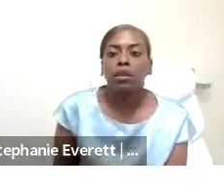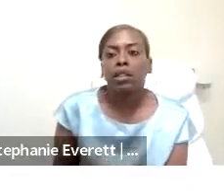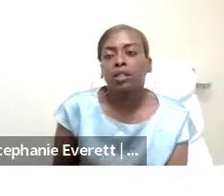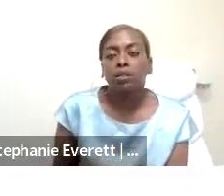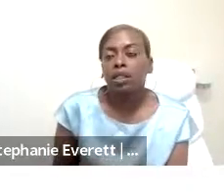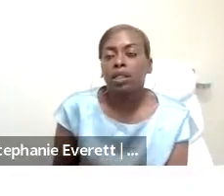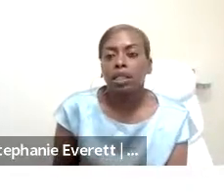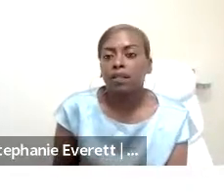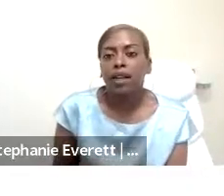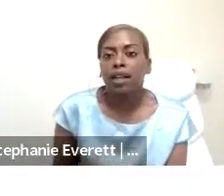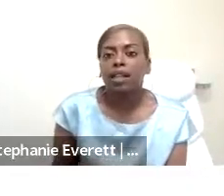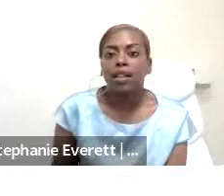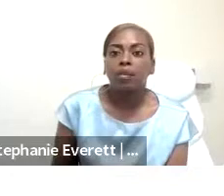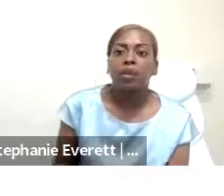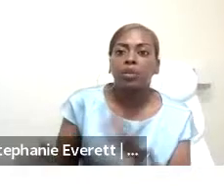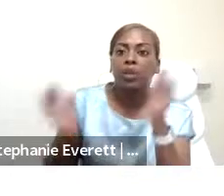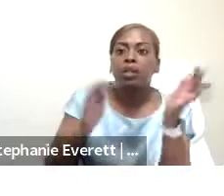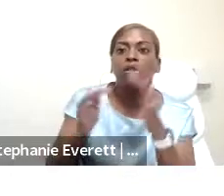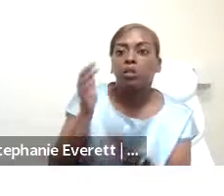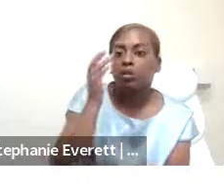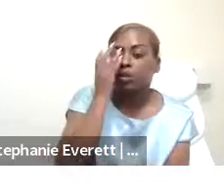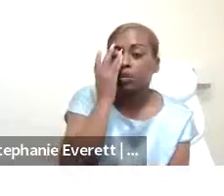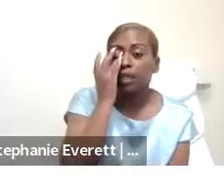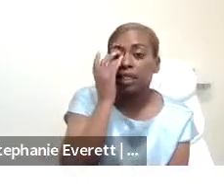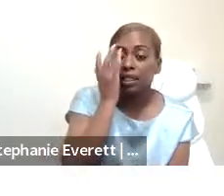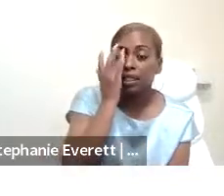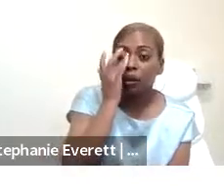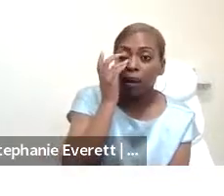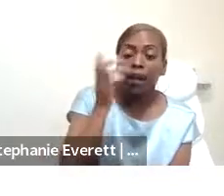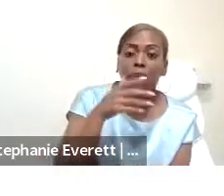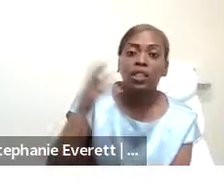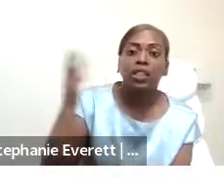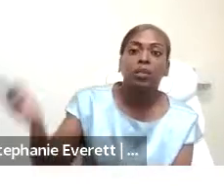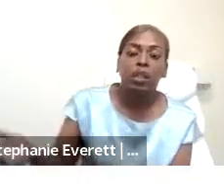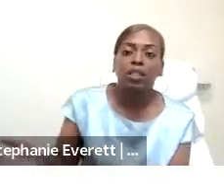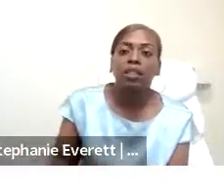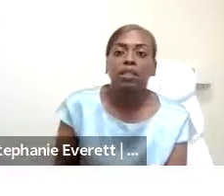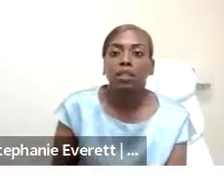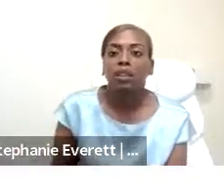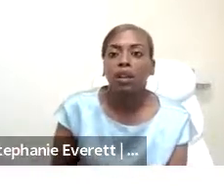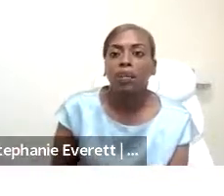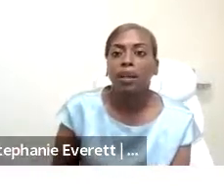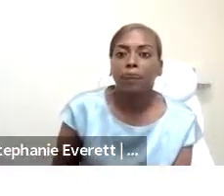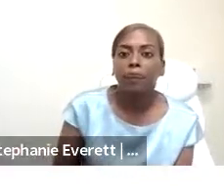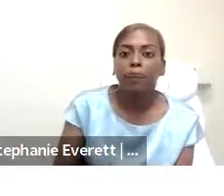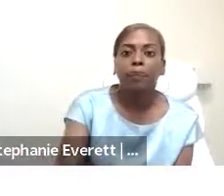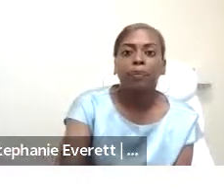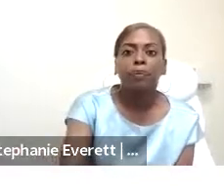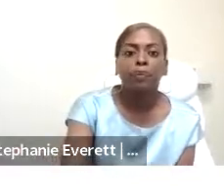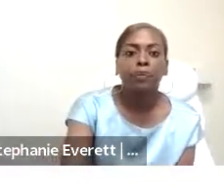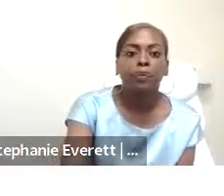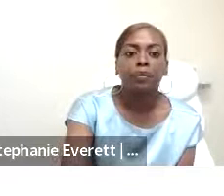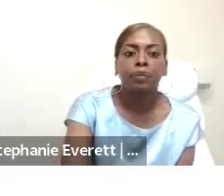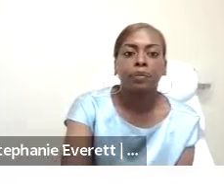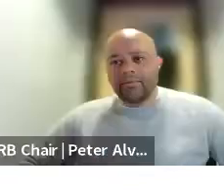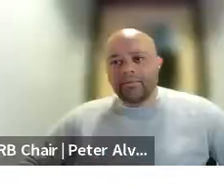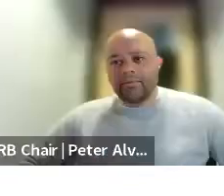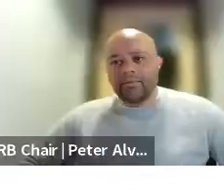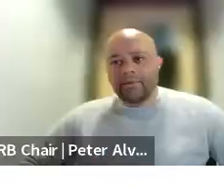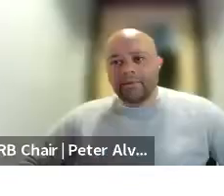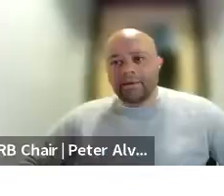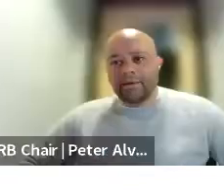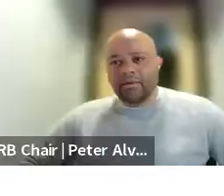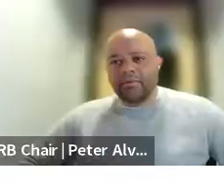it live at in between these two groups, because it's the OPAC commission as well as the CRB. All right.